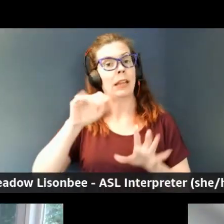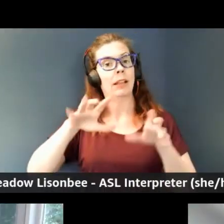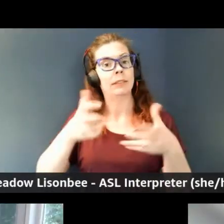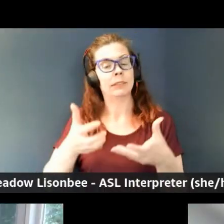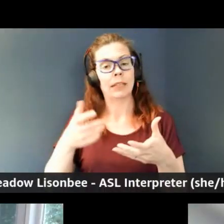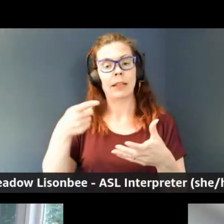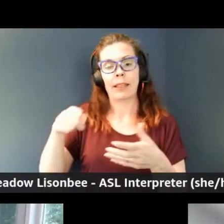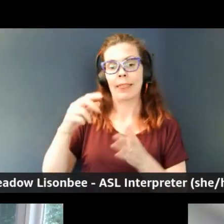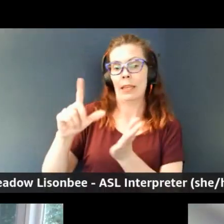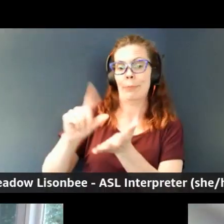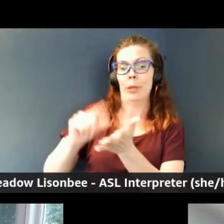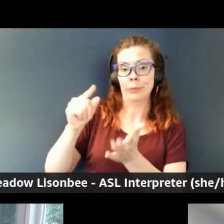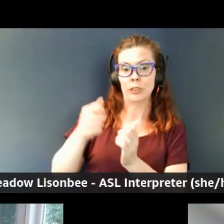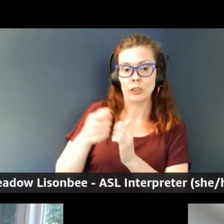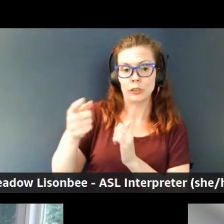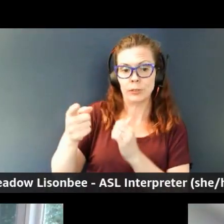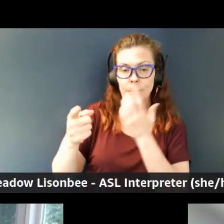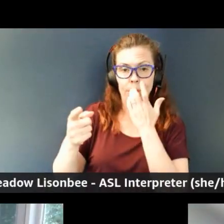they published with.